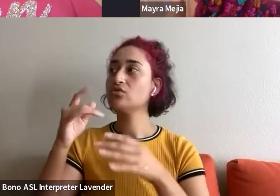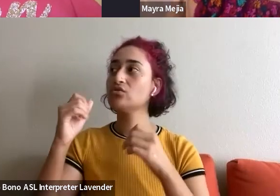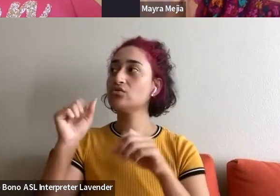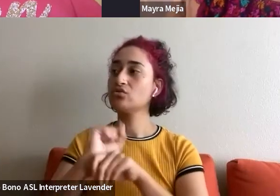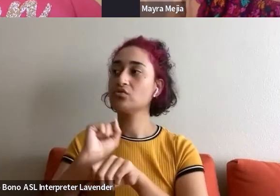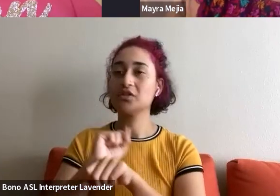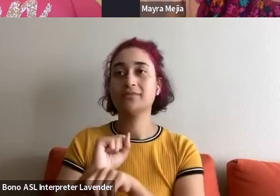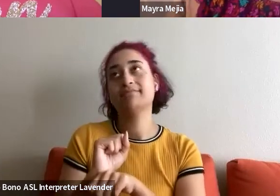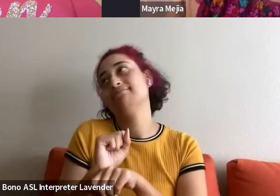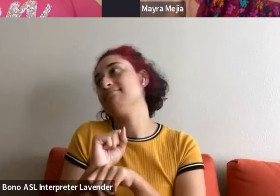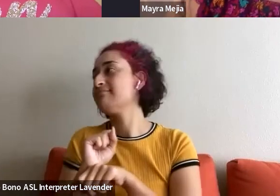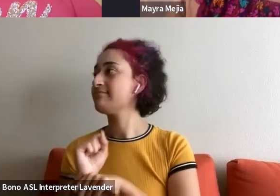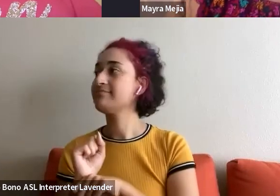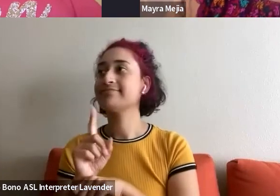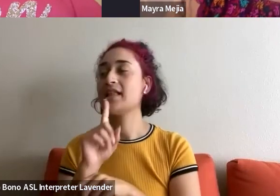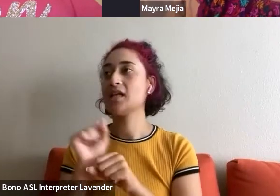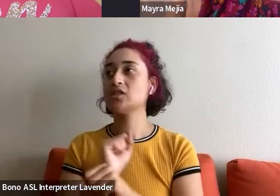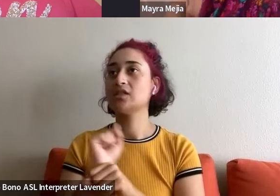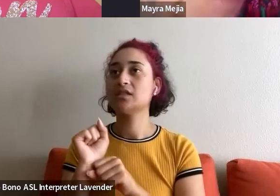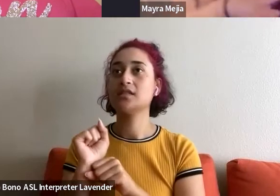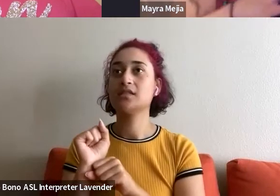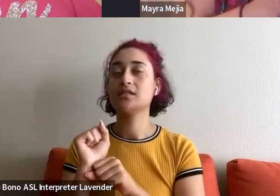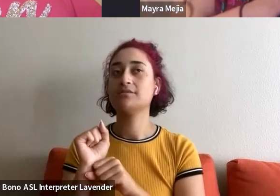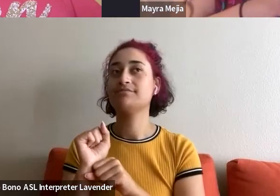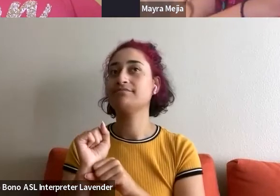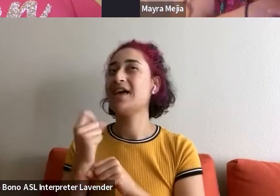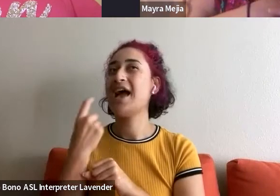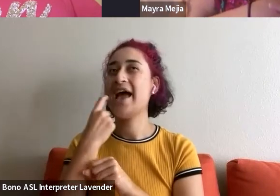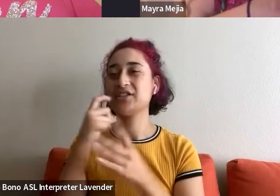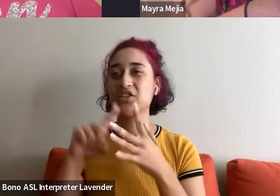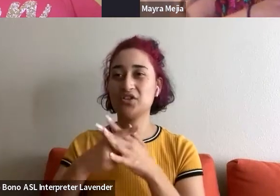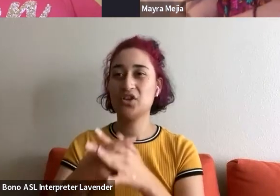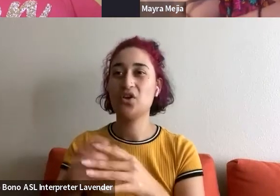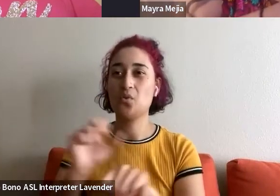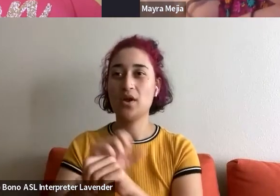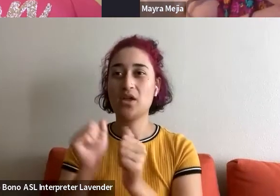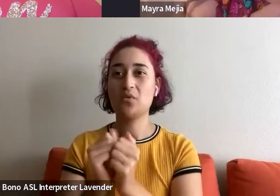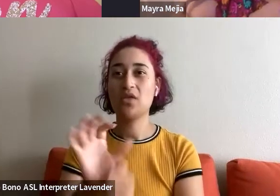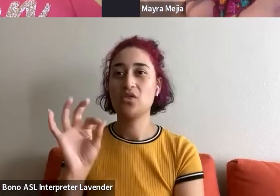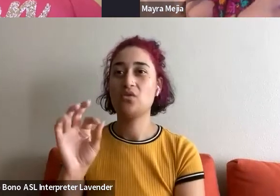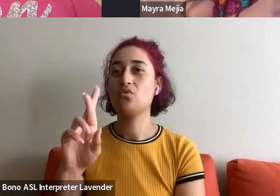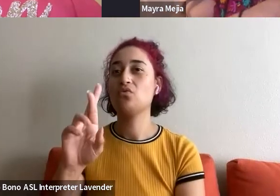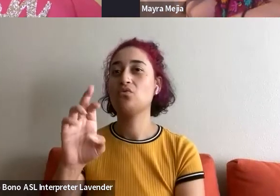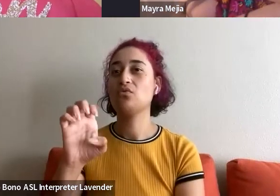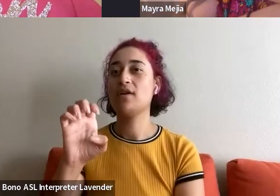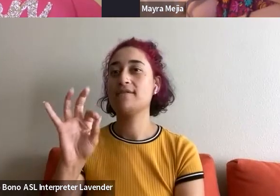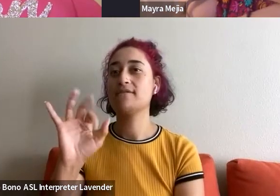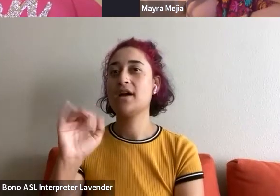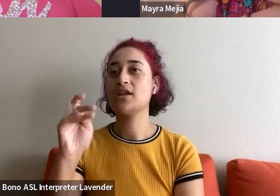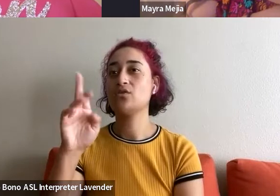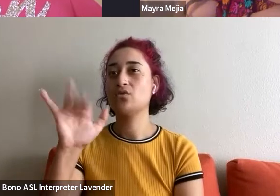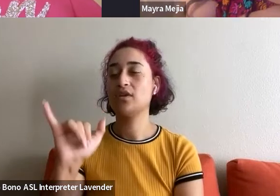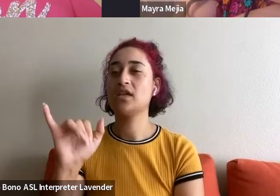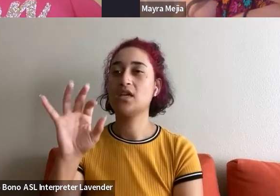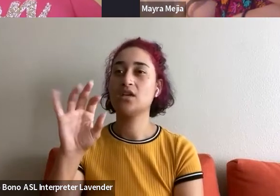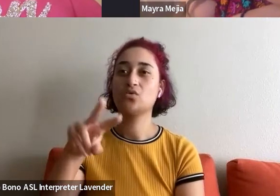actually, I'm just I just got started working with Refinery 29, working with their